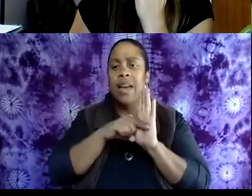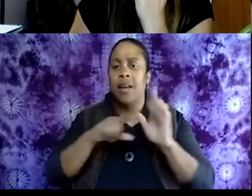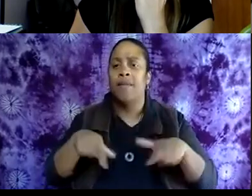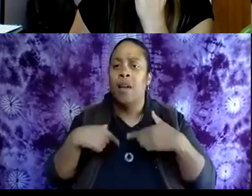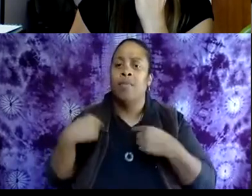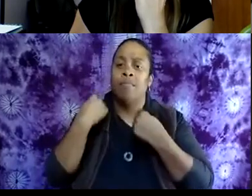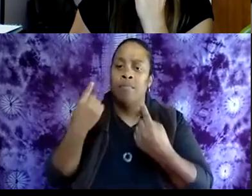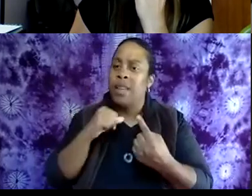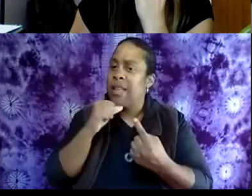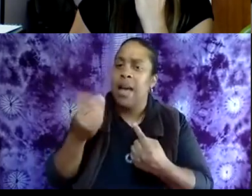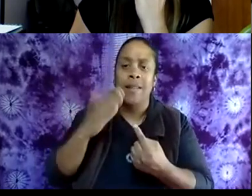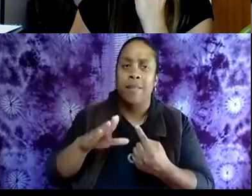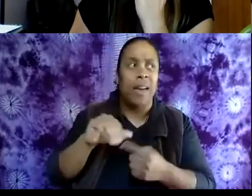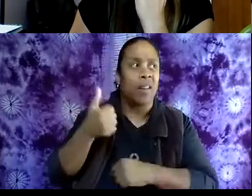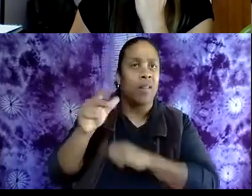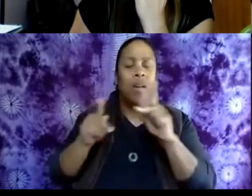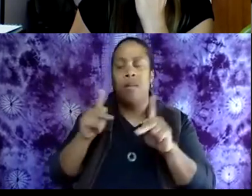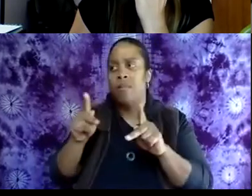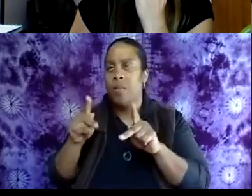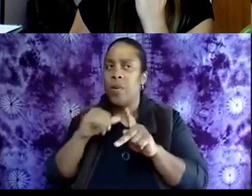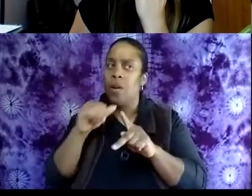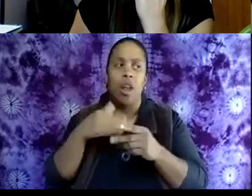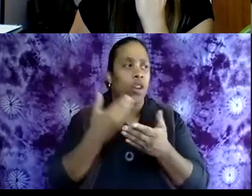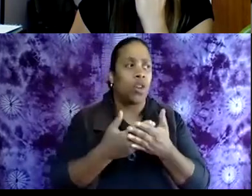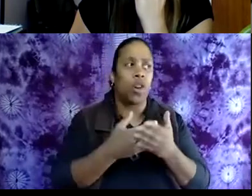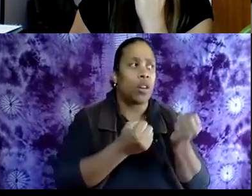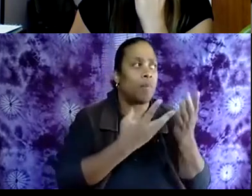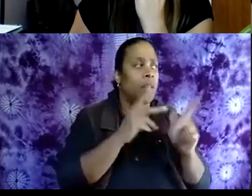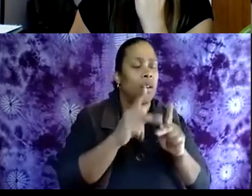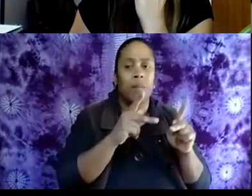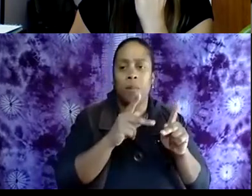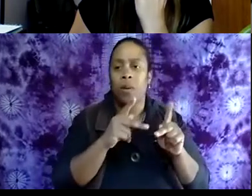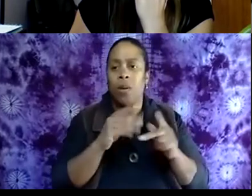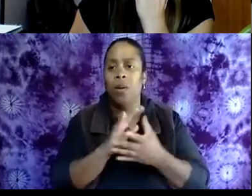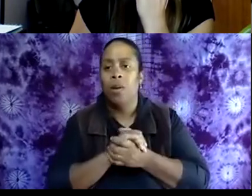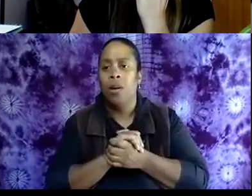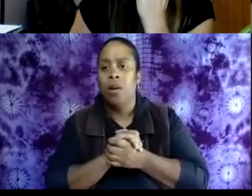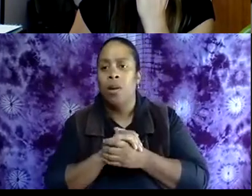bad as many, not as good as a lot, just real failure. When I was